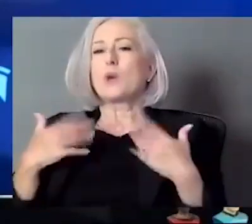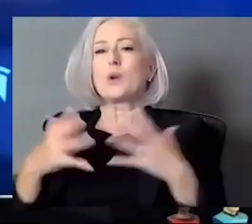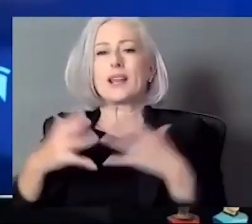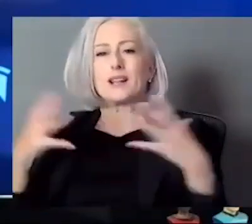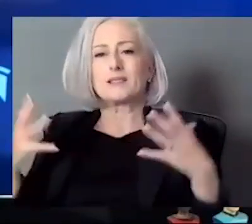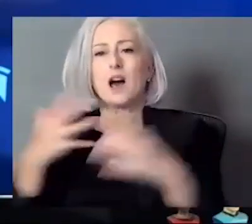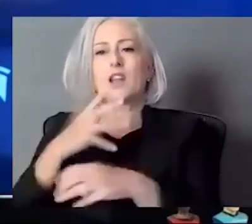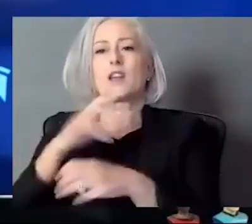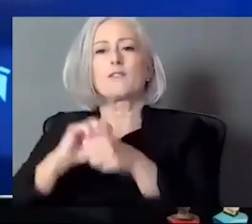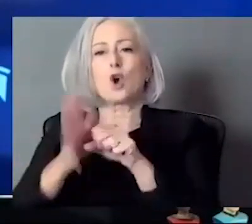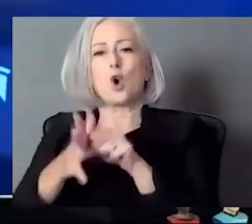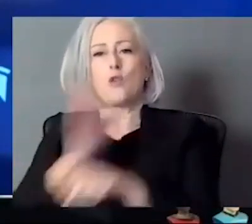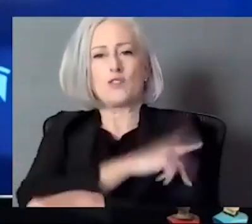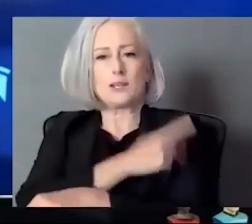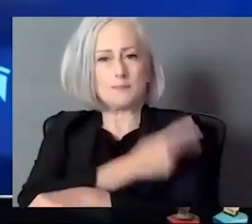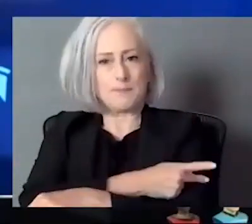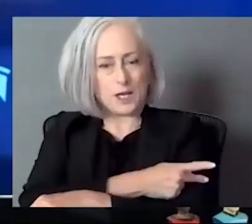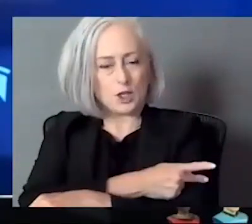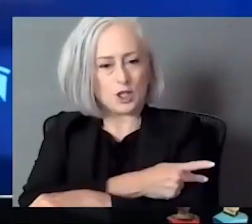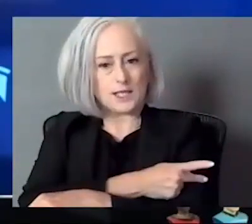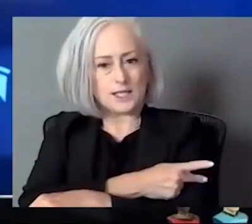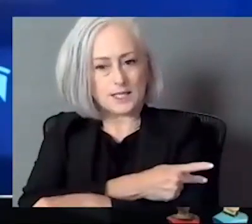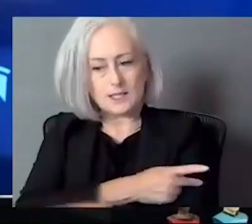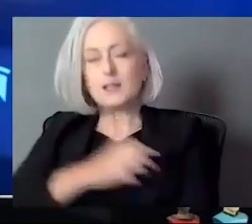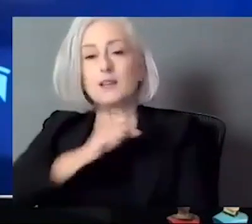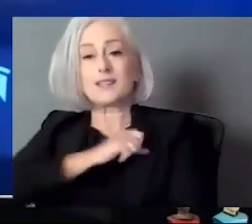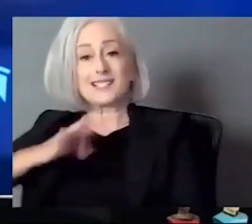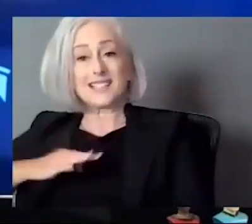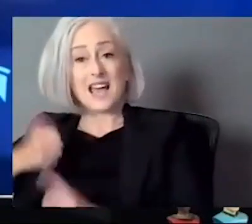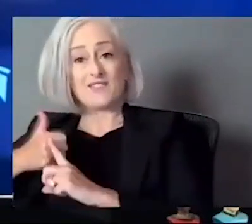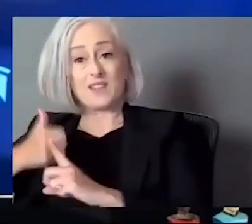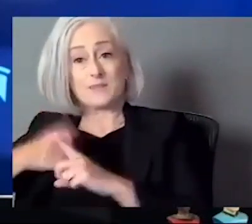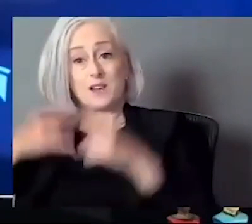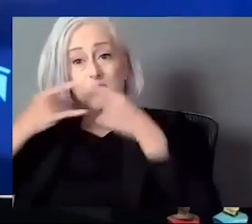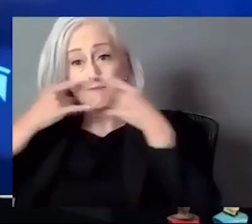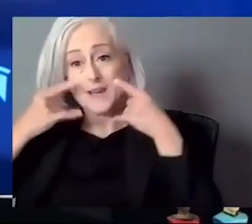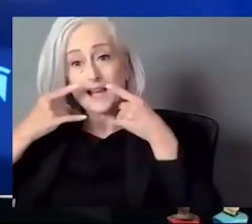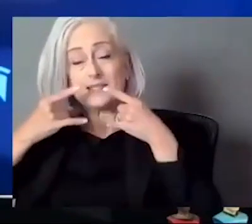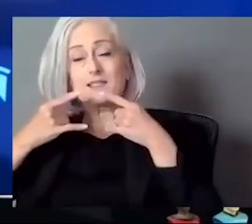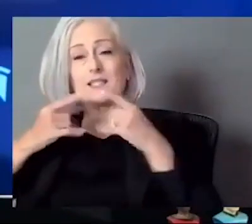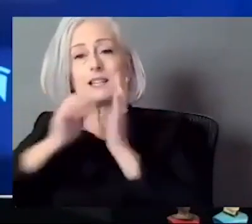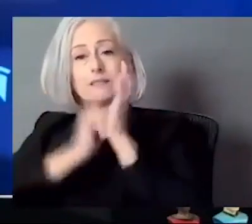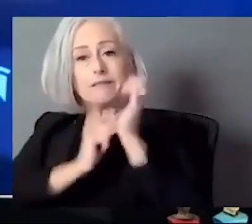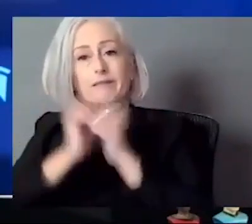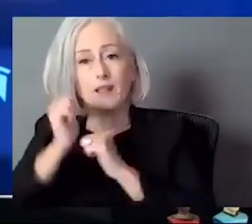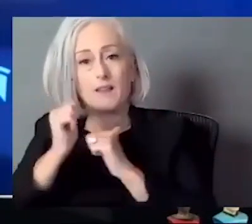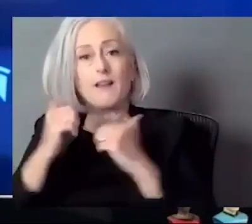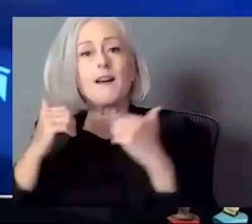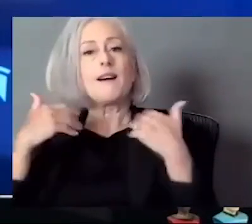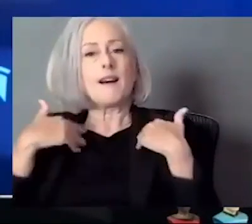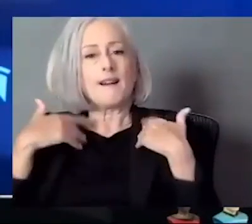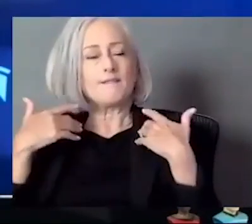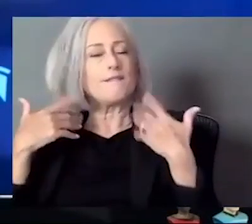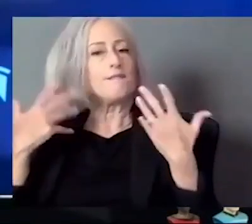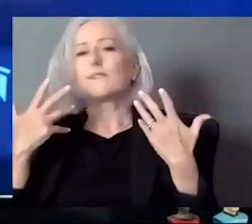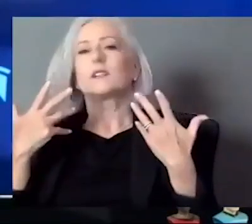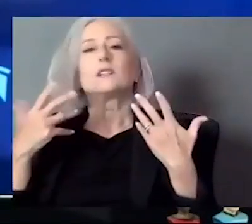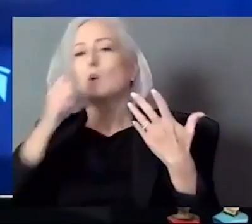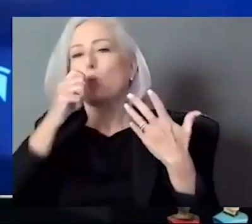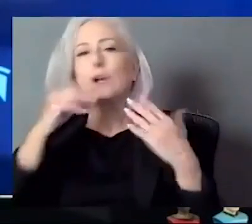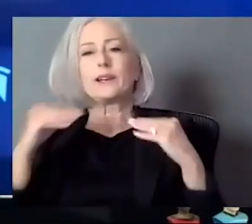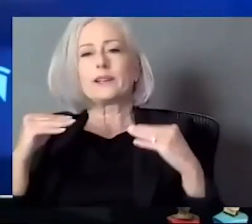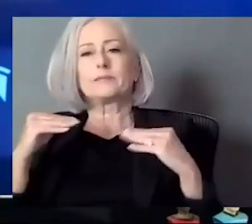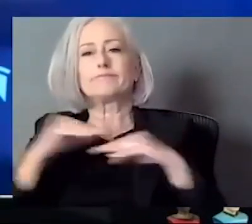COVID-19 from our patients to our staff because they're masked. So our staff are masked and our patients are masked. That's still a requirement, and that's still a